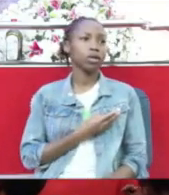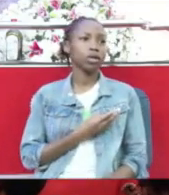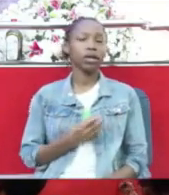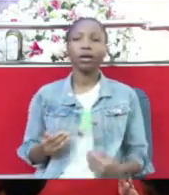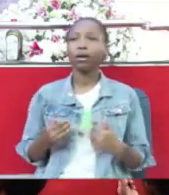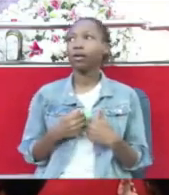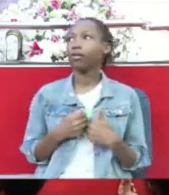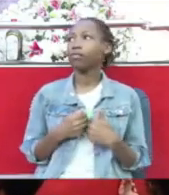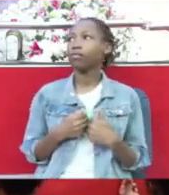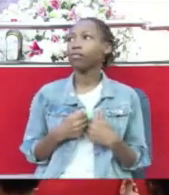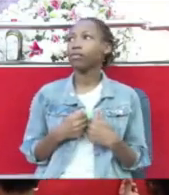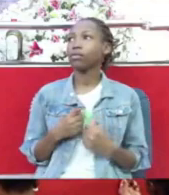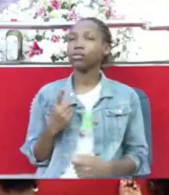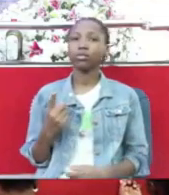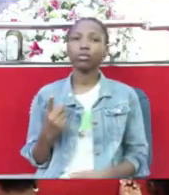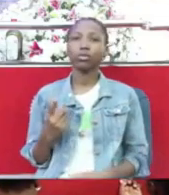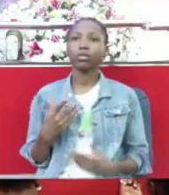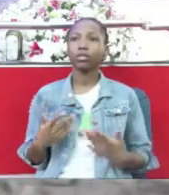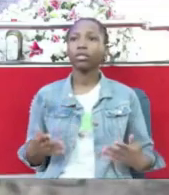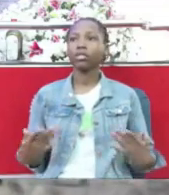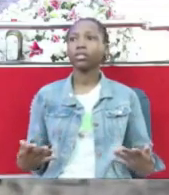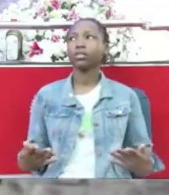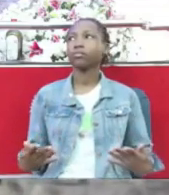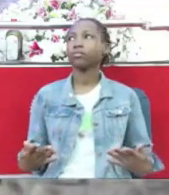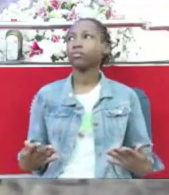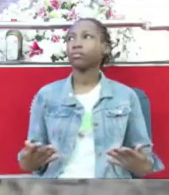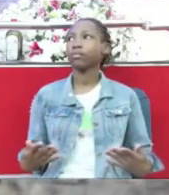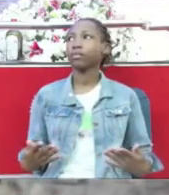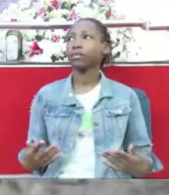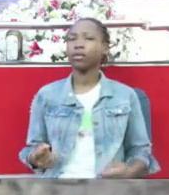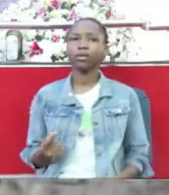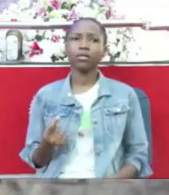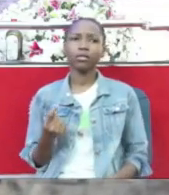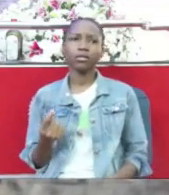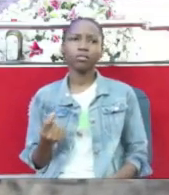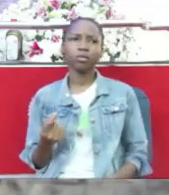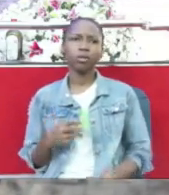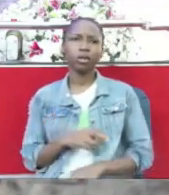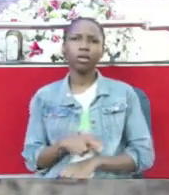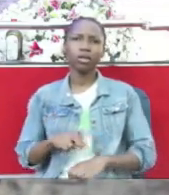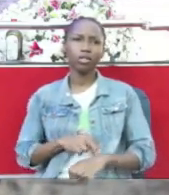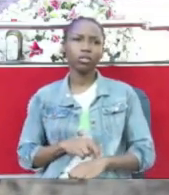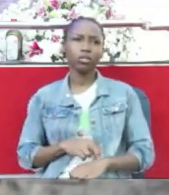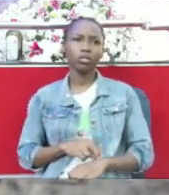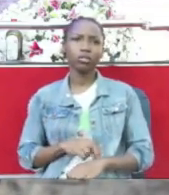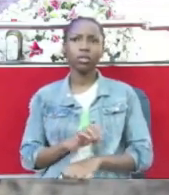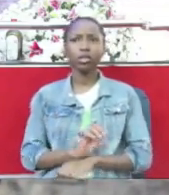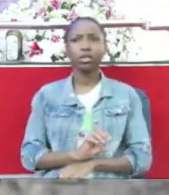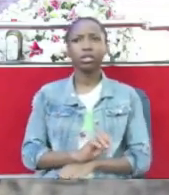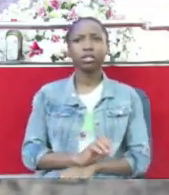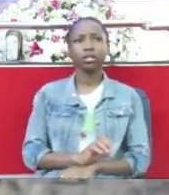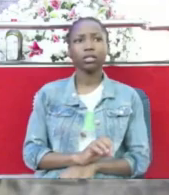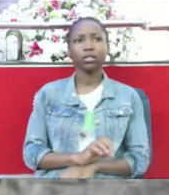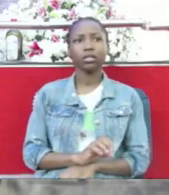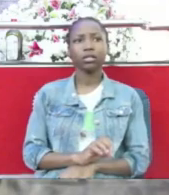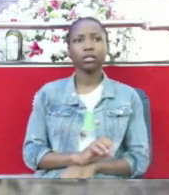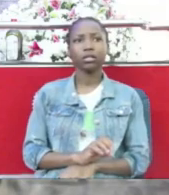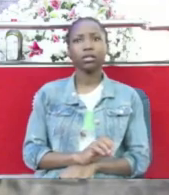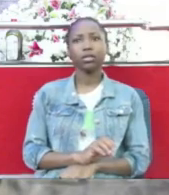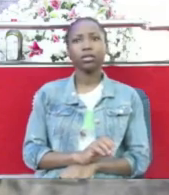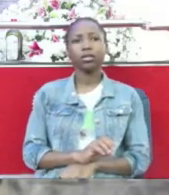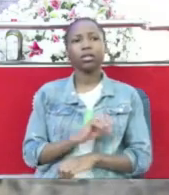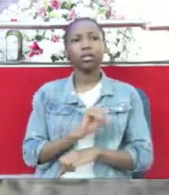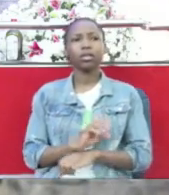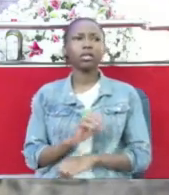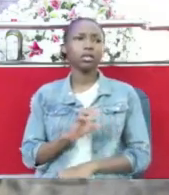hapa. A young continent, taifa ambalo ni dogo, with Christianity being our side, the na momentum na